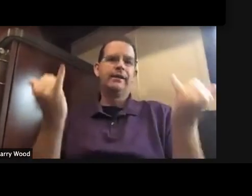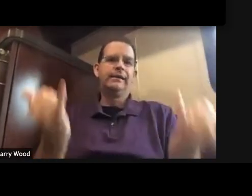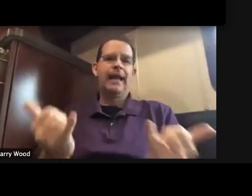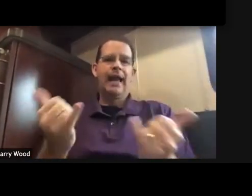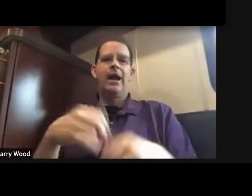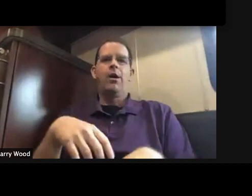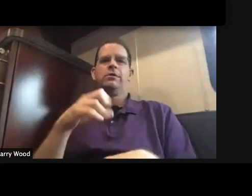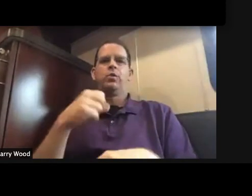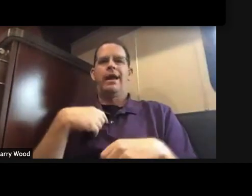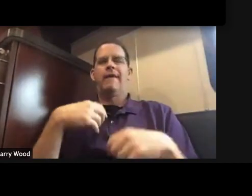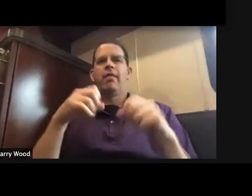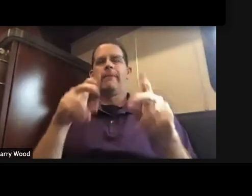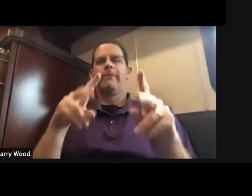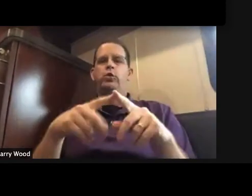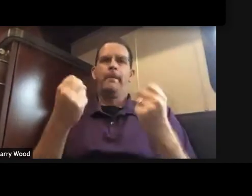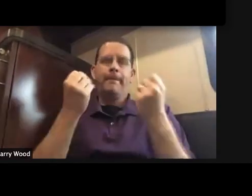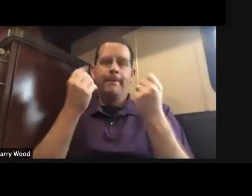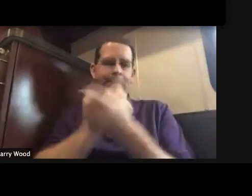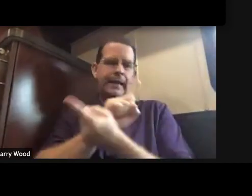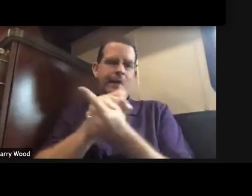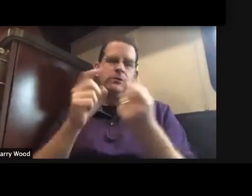kind of